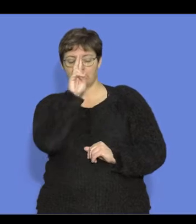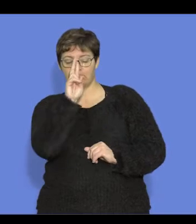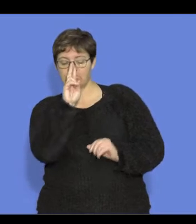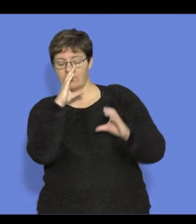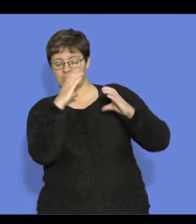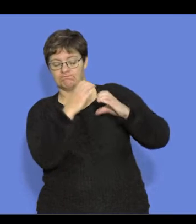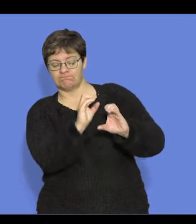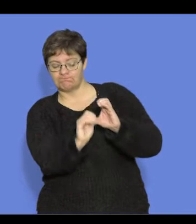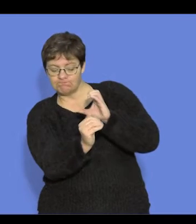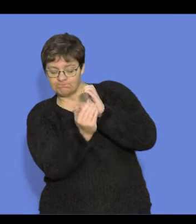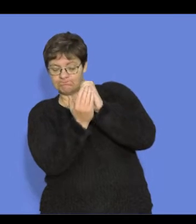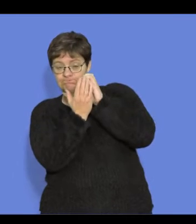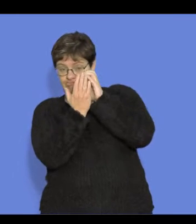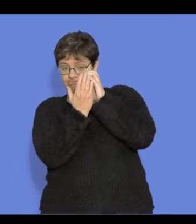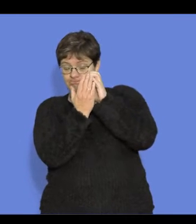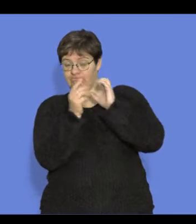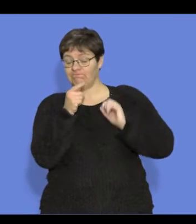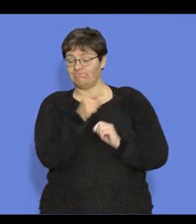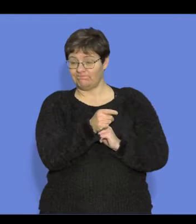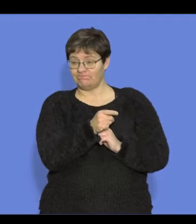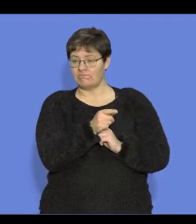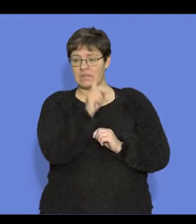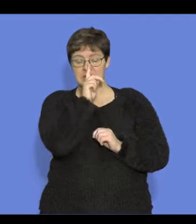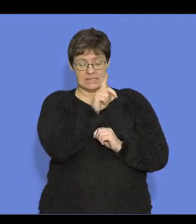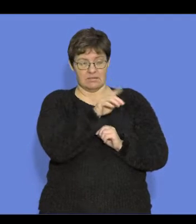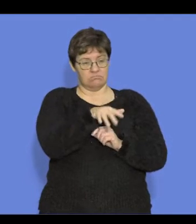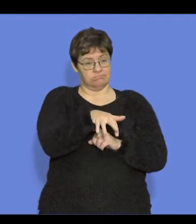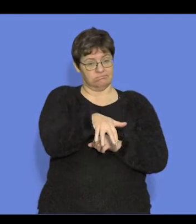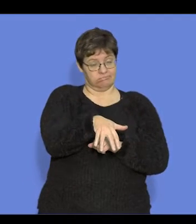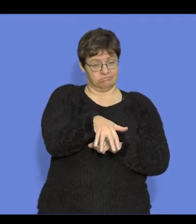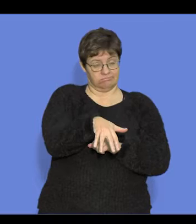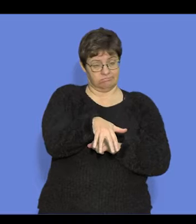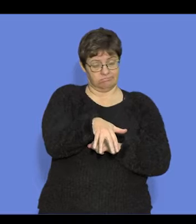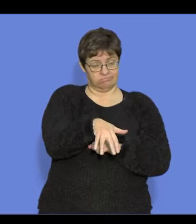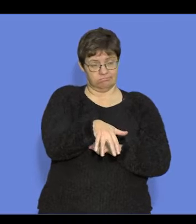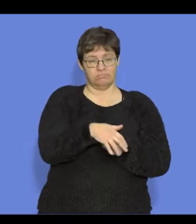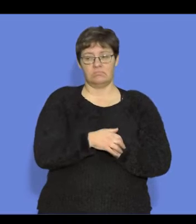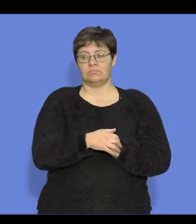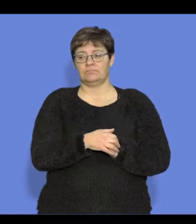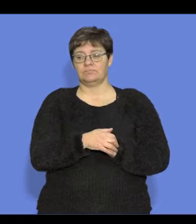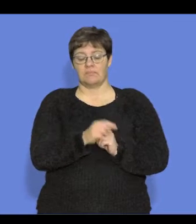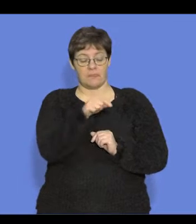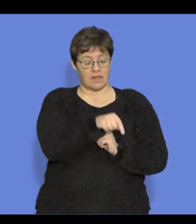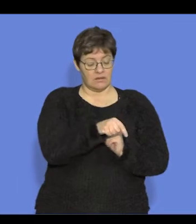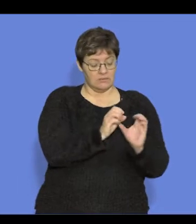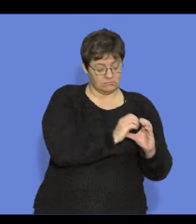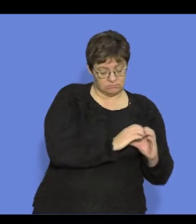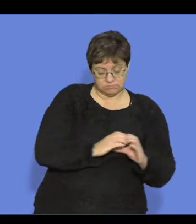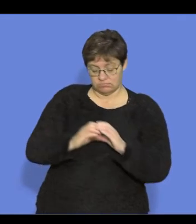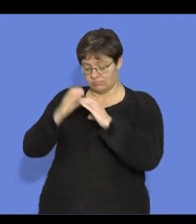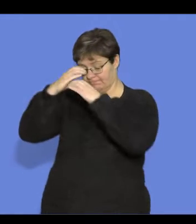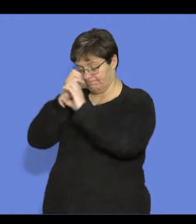look. Here we can see a root tip, and if we enlarge it and put it